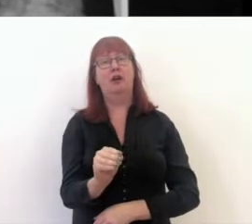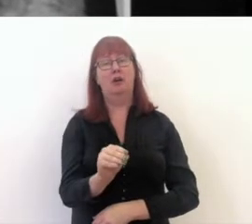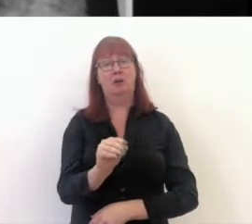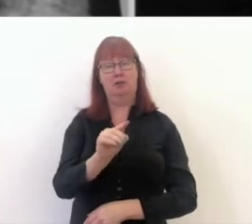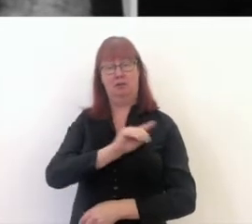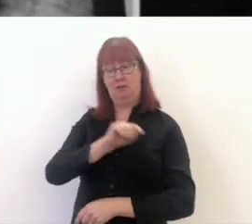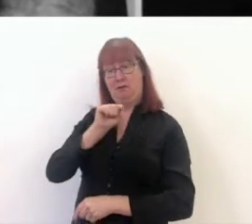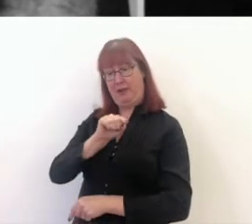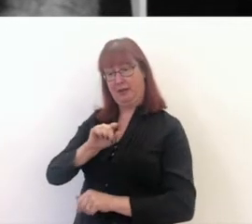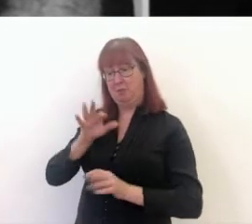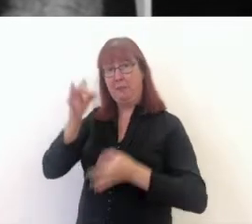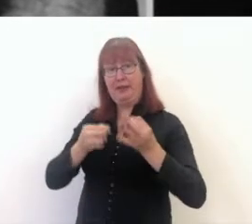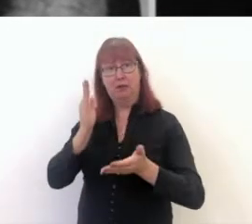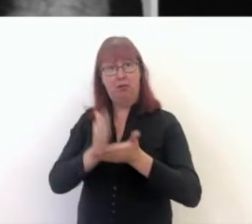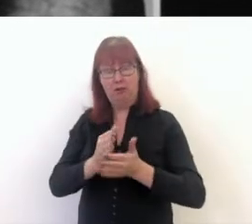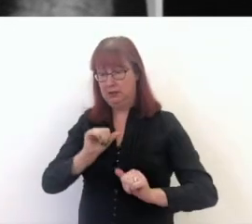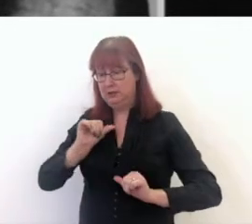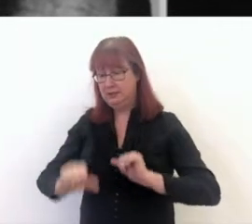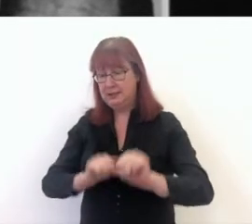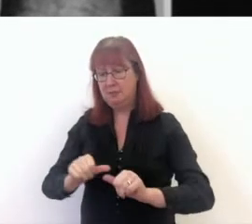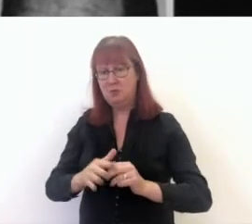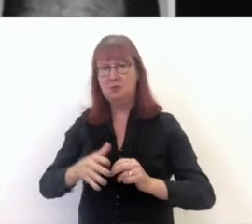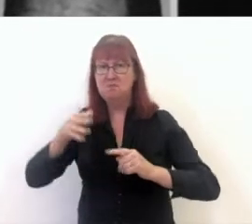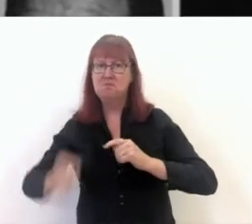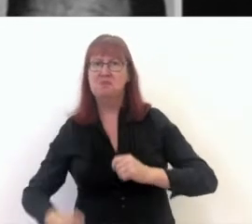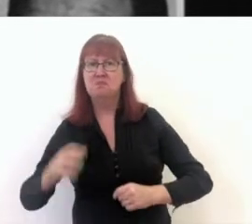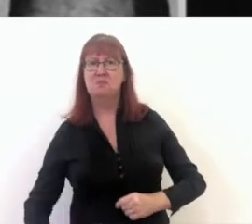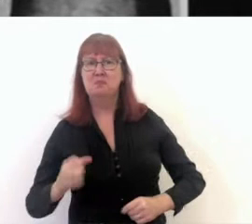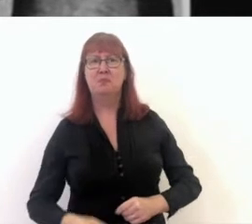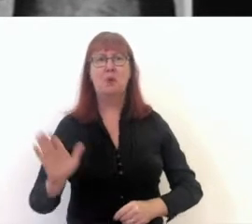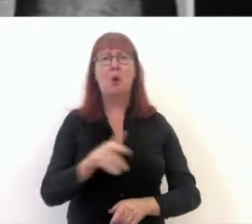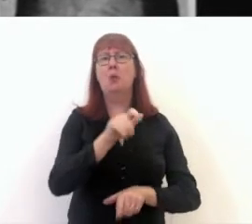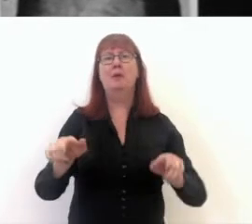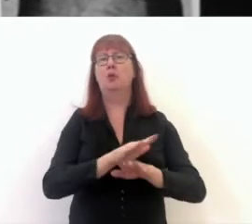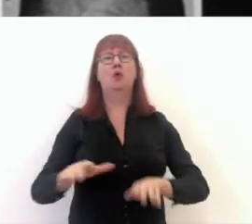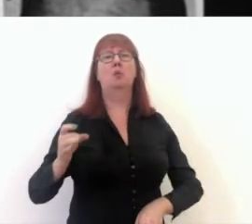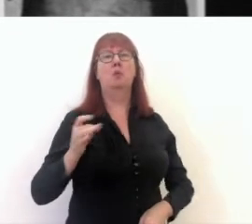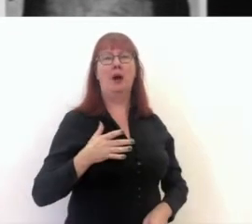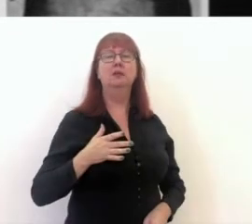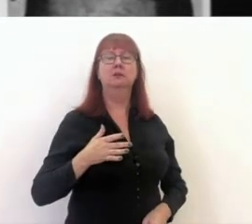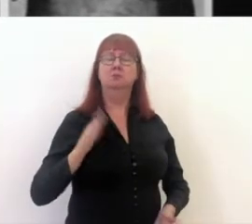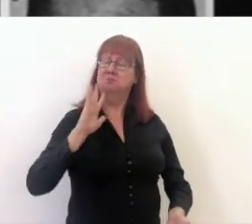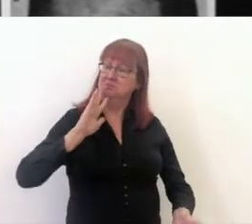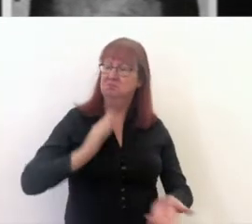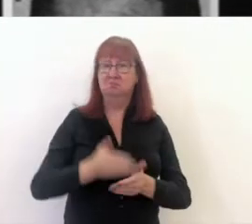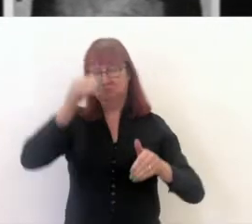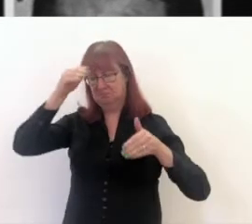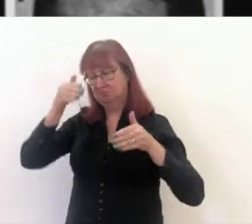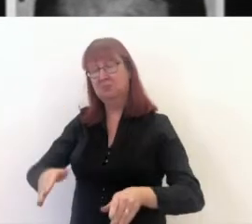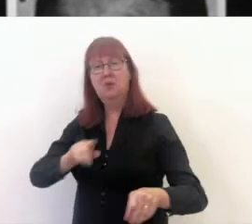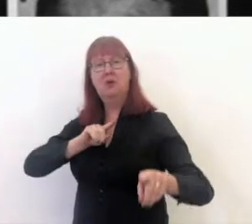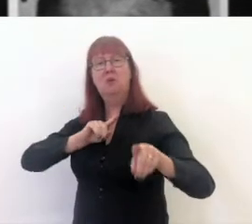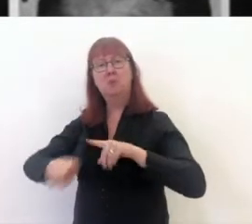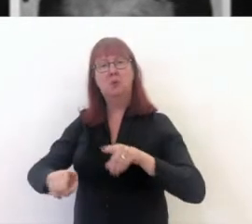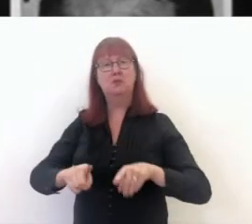kept the white minority in power while subjugating all non-whites but in particular the majority